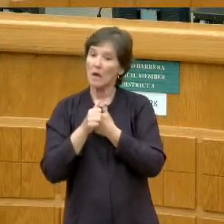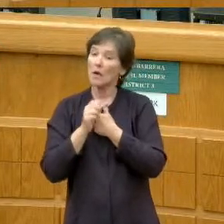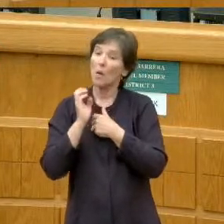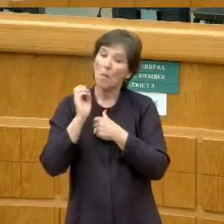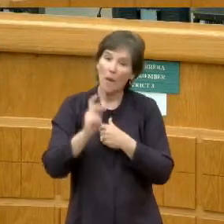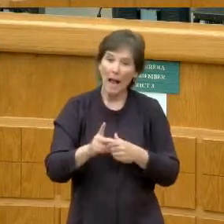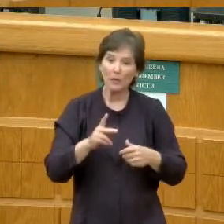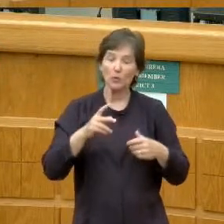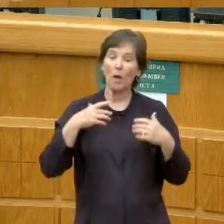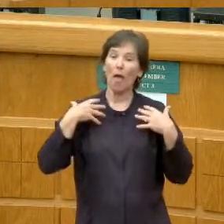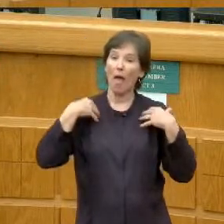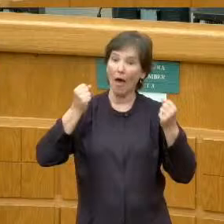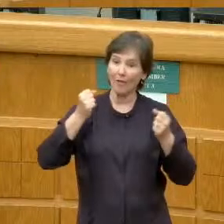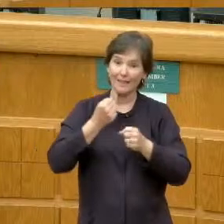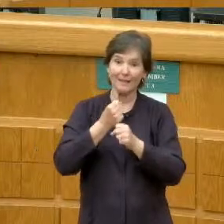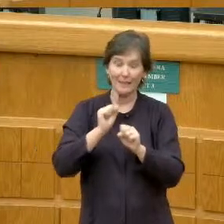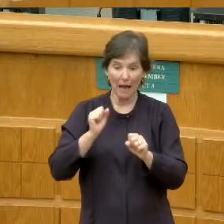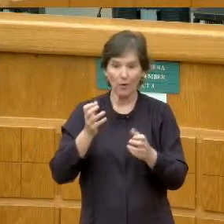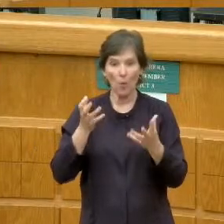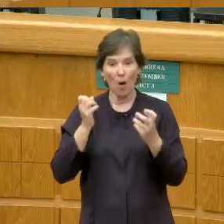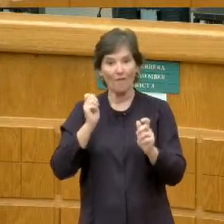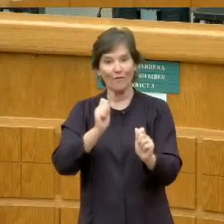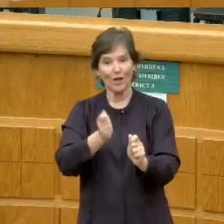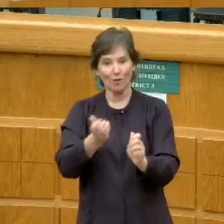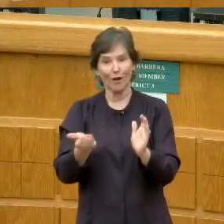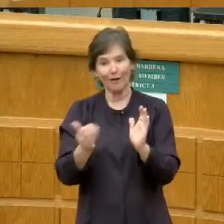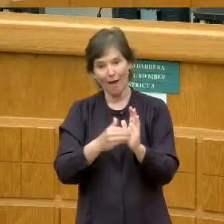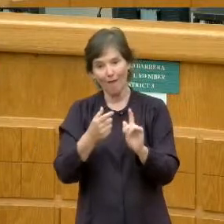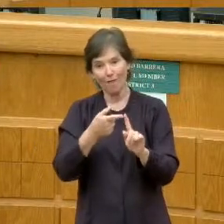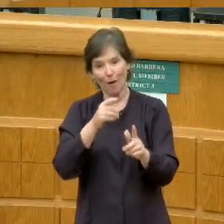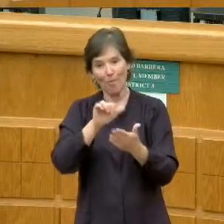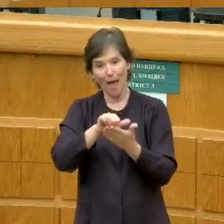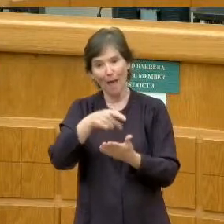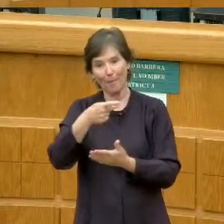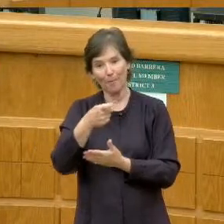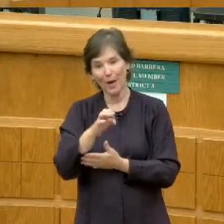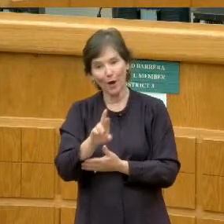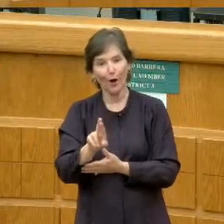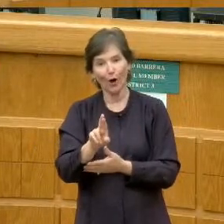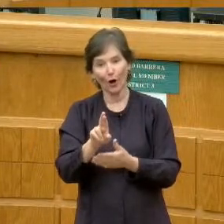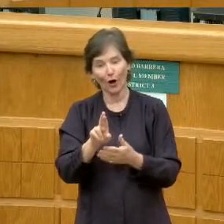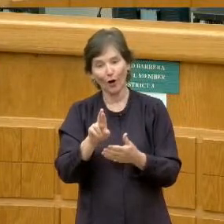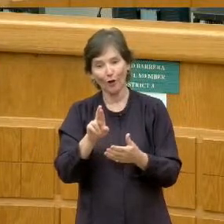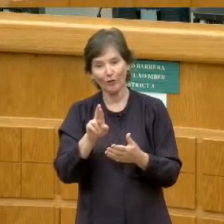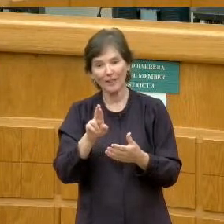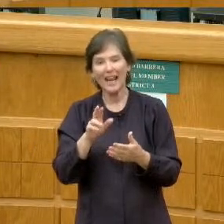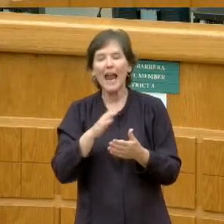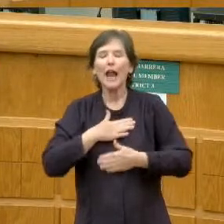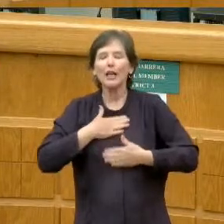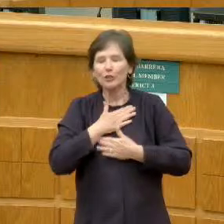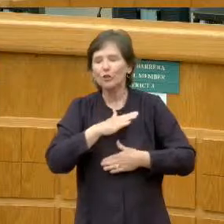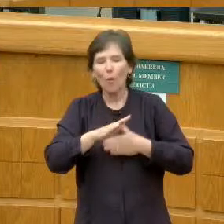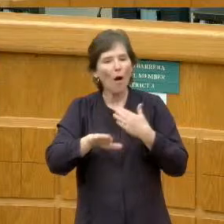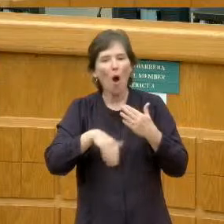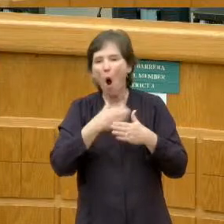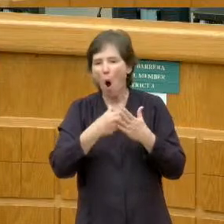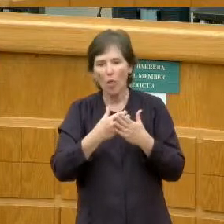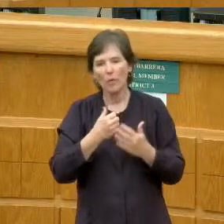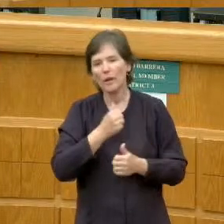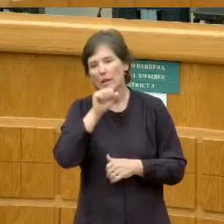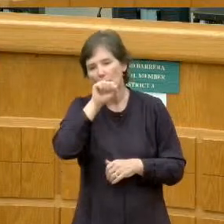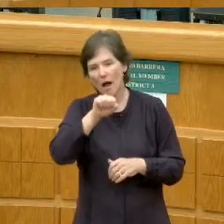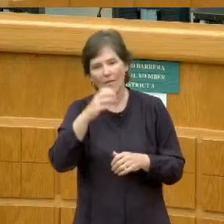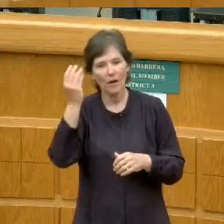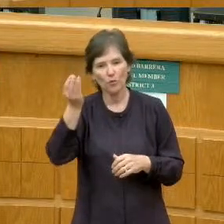that pier, eating at Michael Mays, enjoying everything that we love out there as soon as possible.